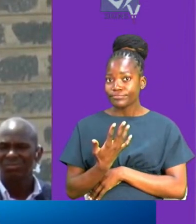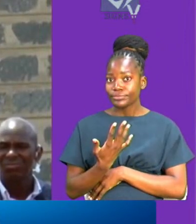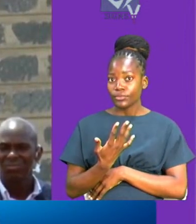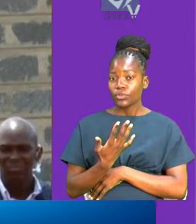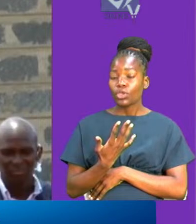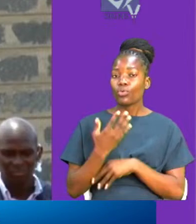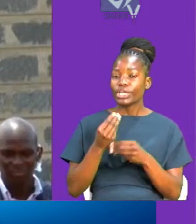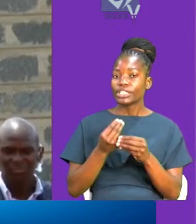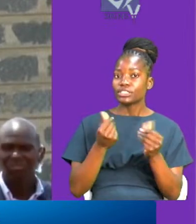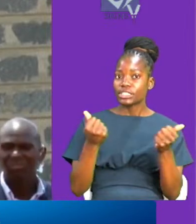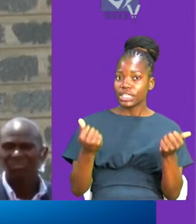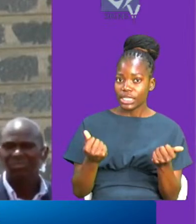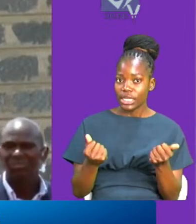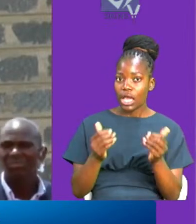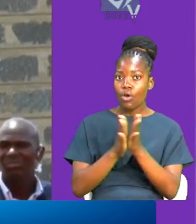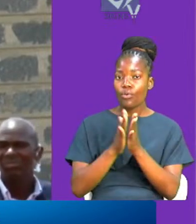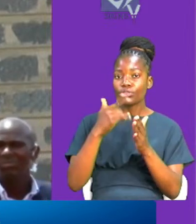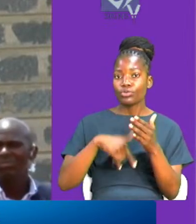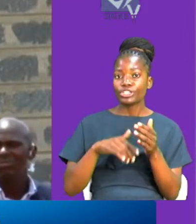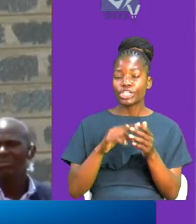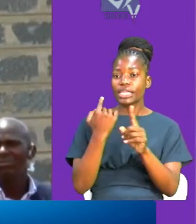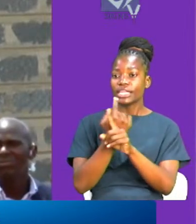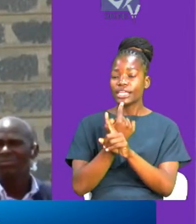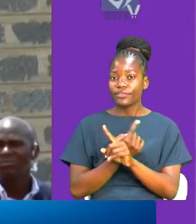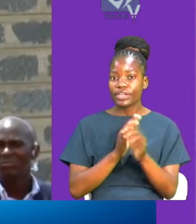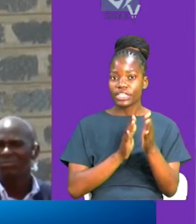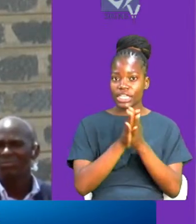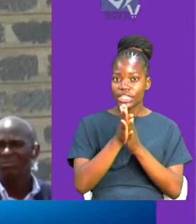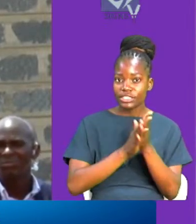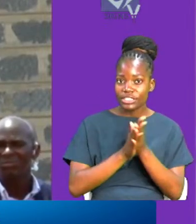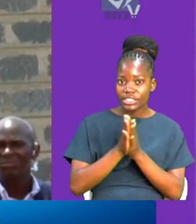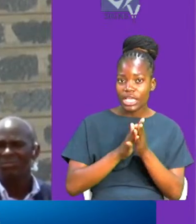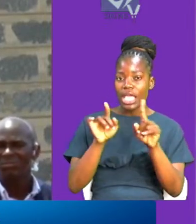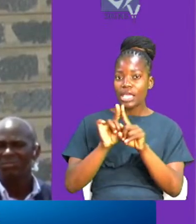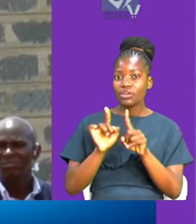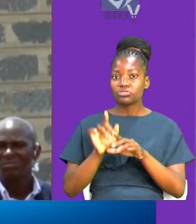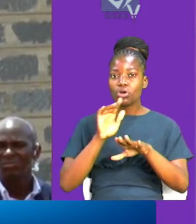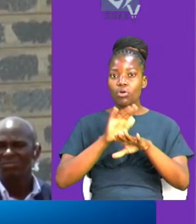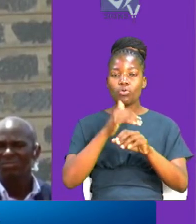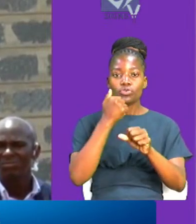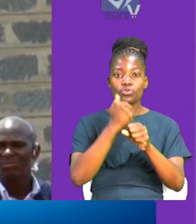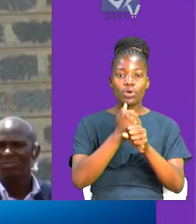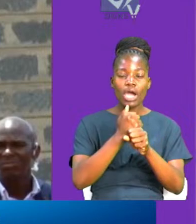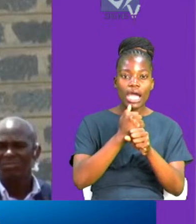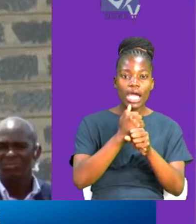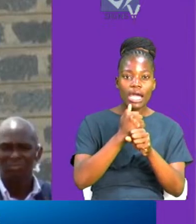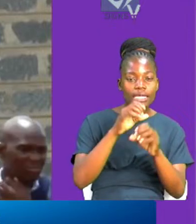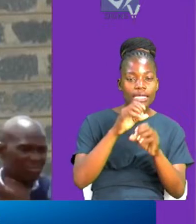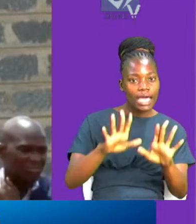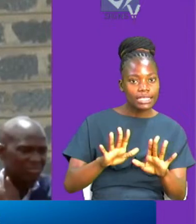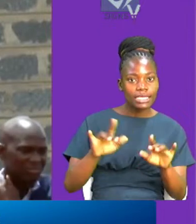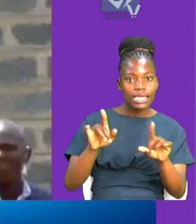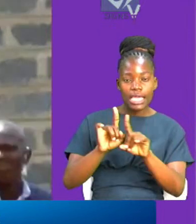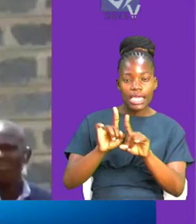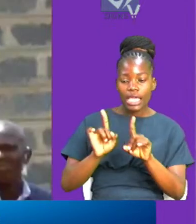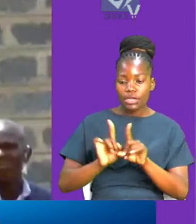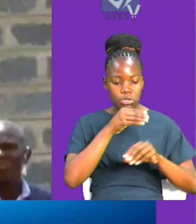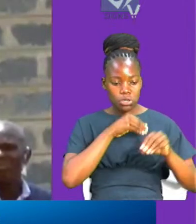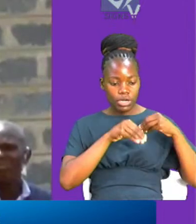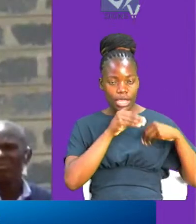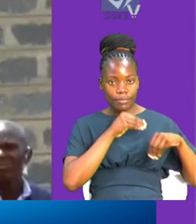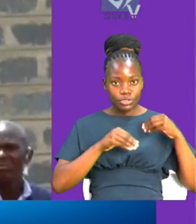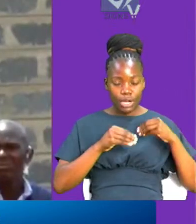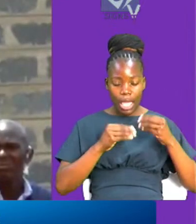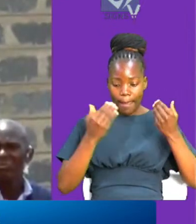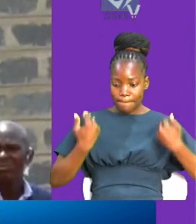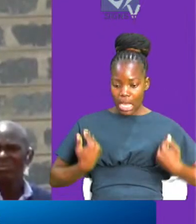deal with vested interest, with incompetence, and with especially corruption. And I am